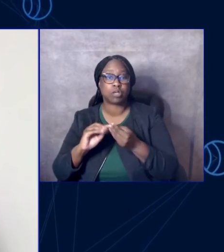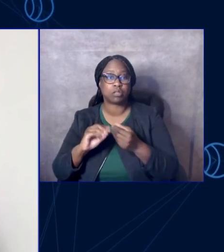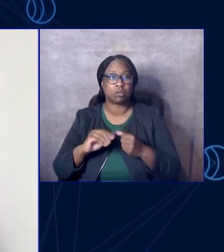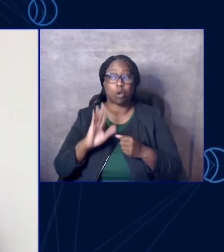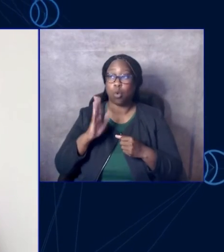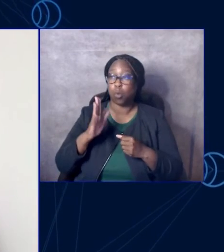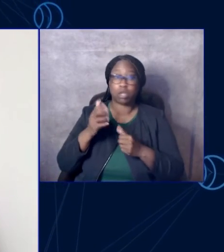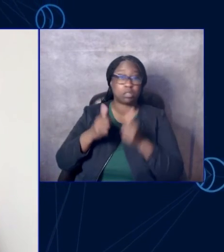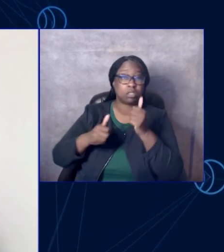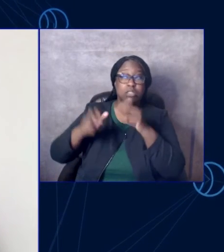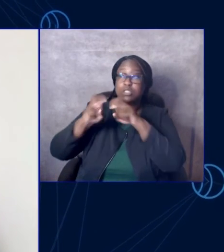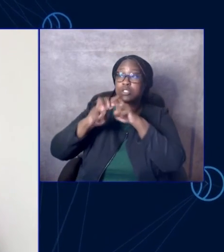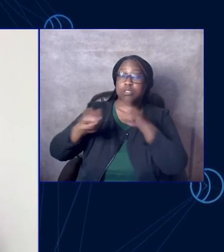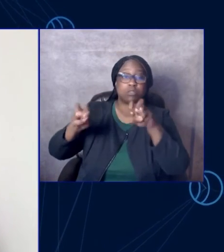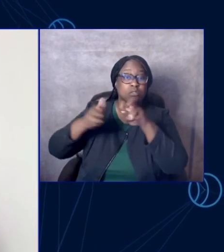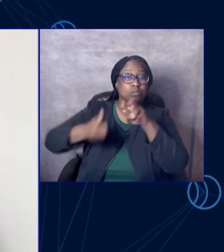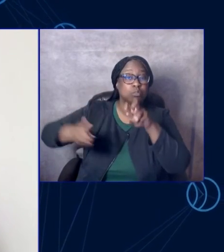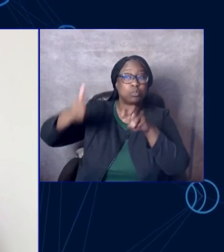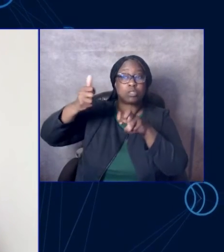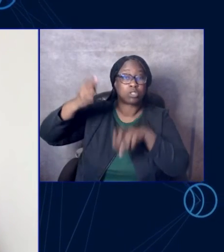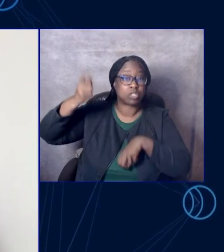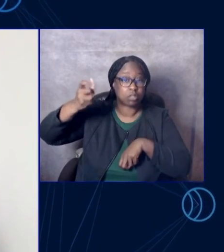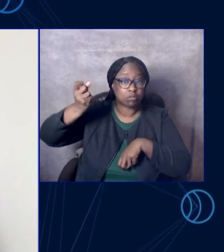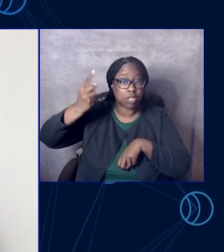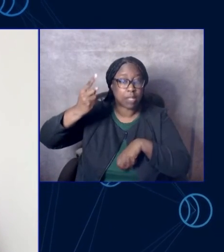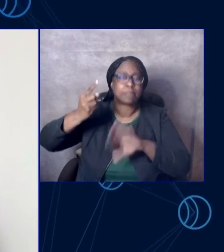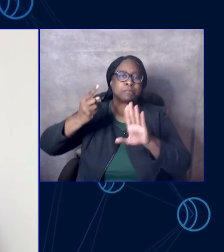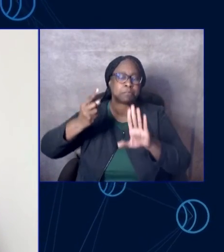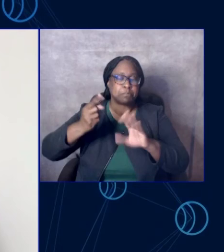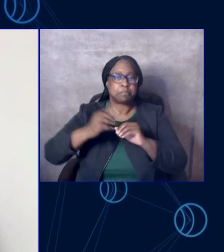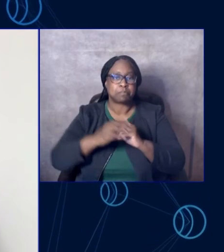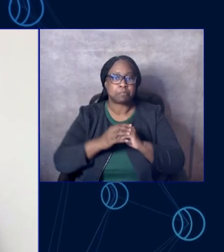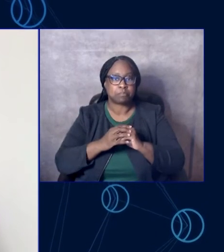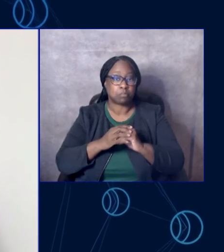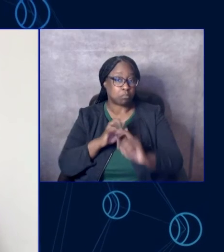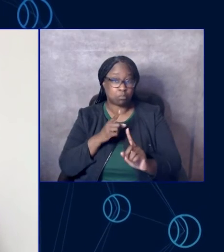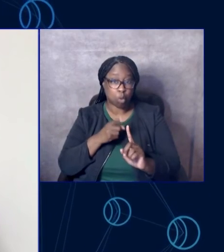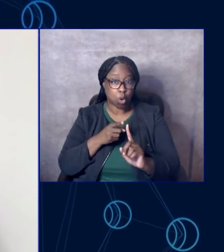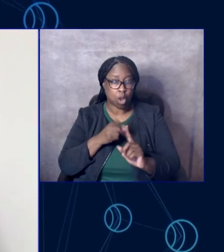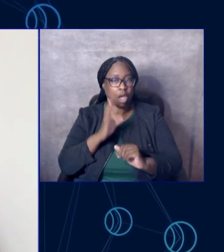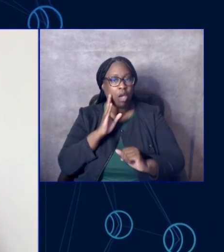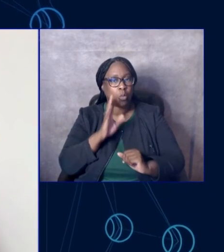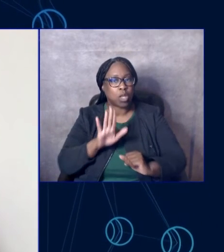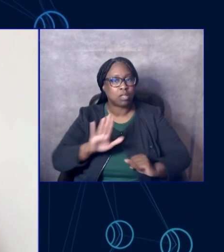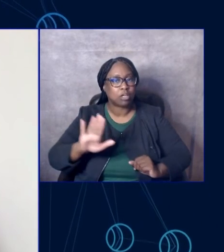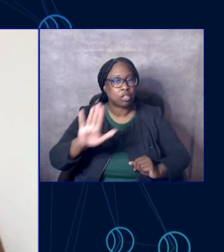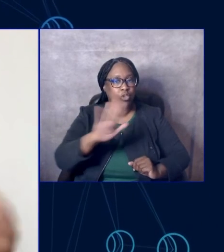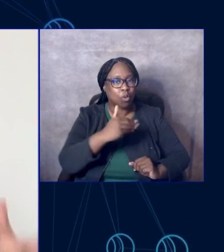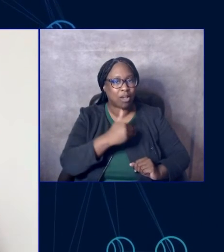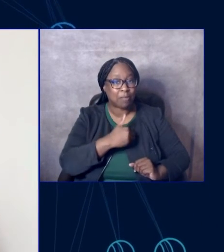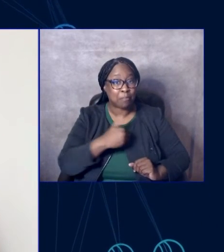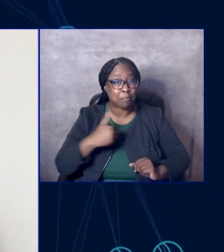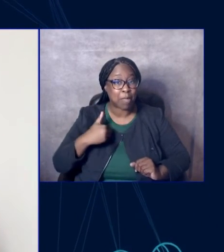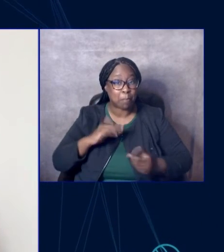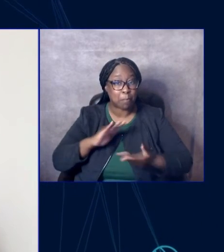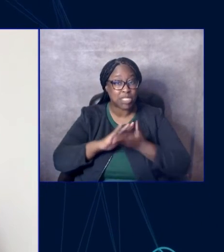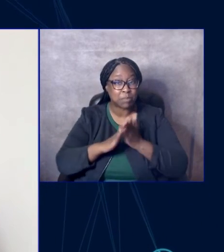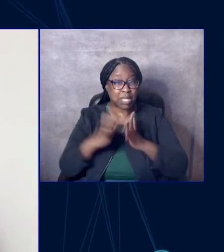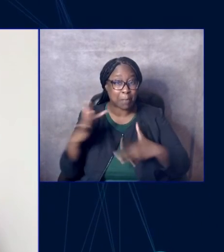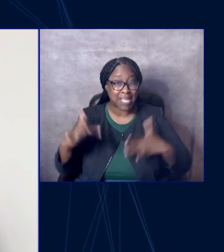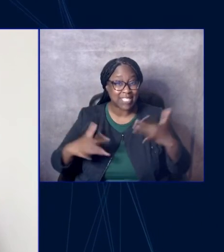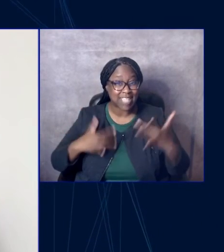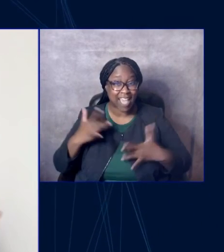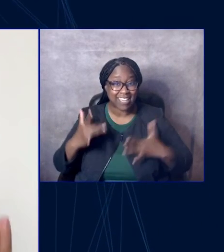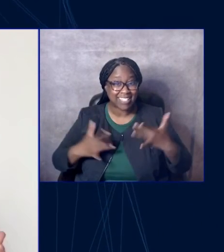this? At the core of a membership-based organization is like, will your members be excited about this and turn out, right? And